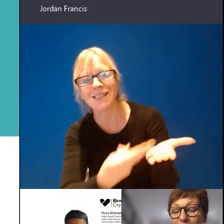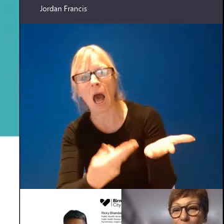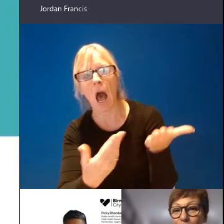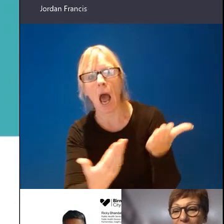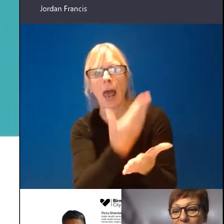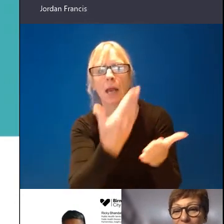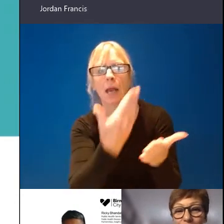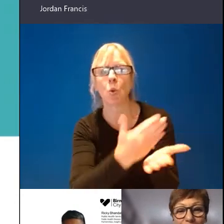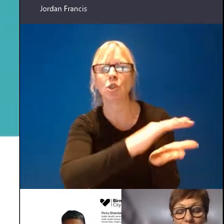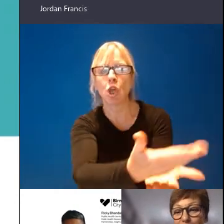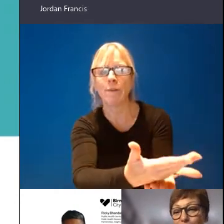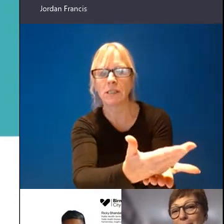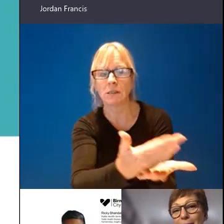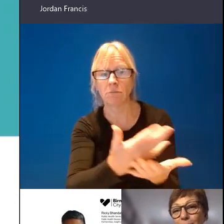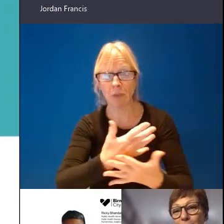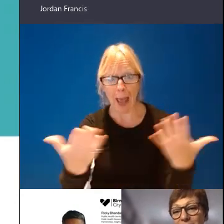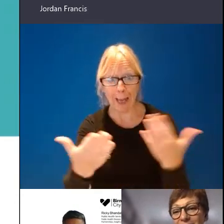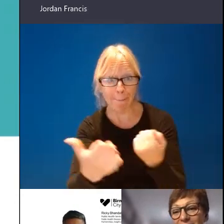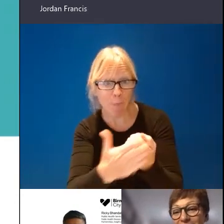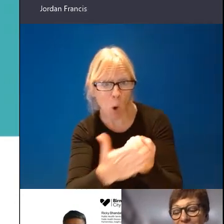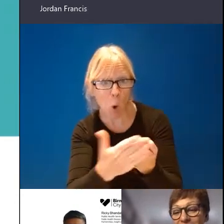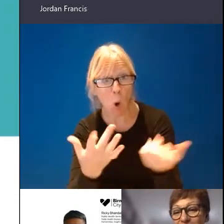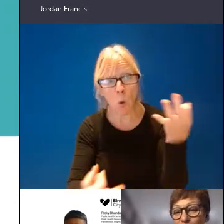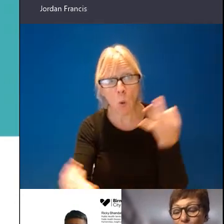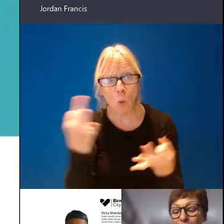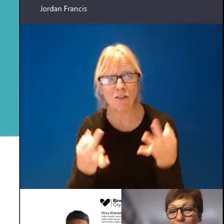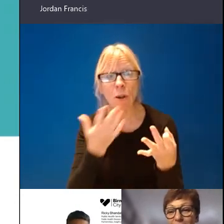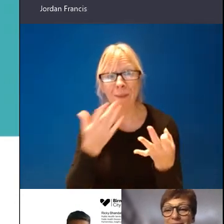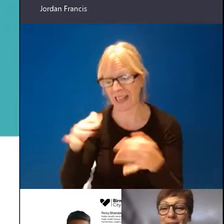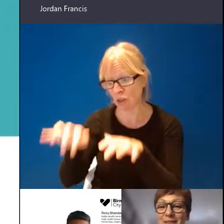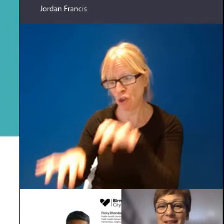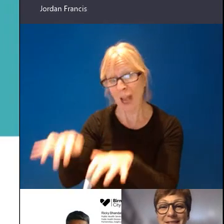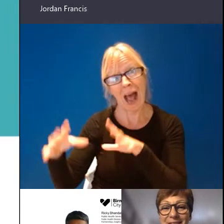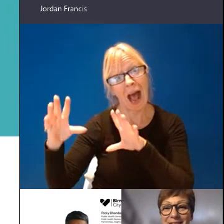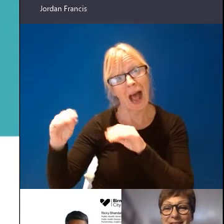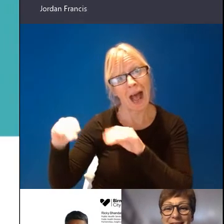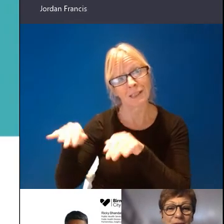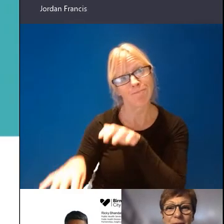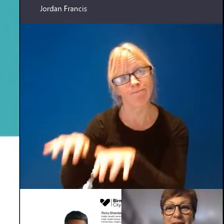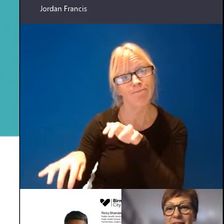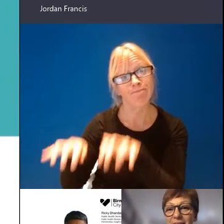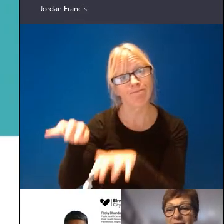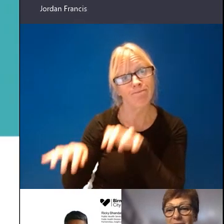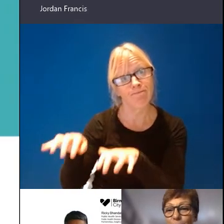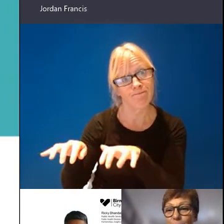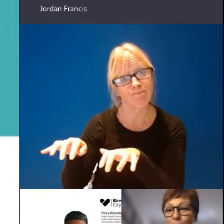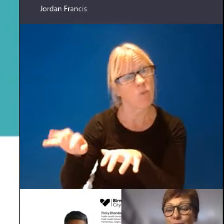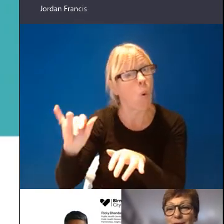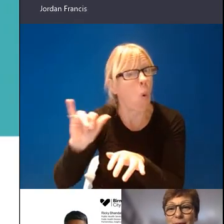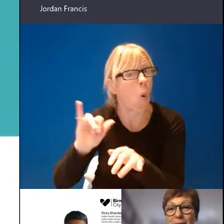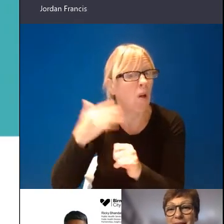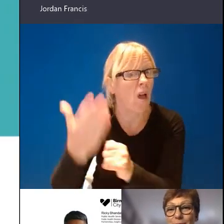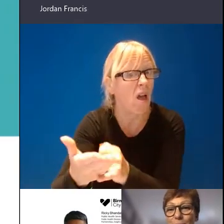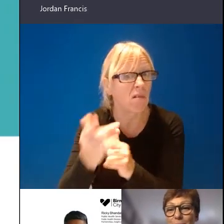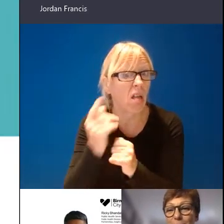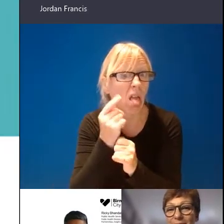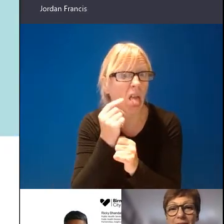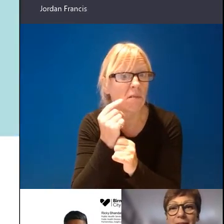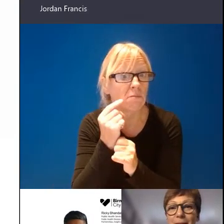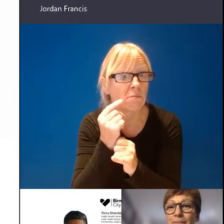anyone's got that they want to pop in the chat? We can pick them up now or at the end, so feel free. Otherwise, I think we'll move on